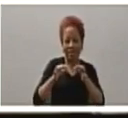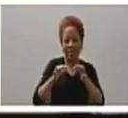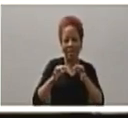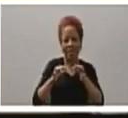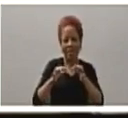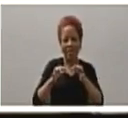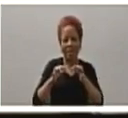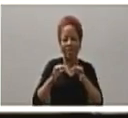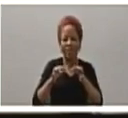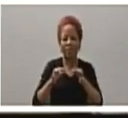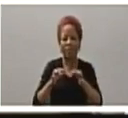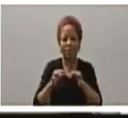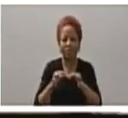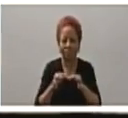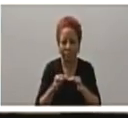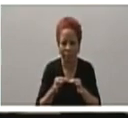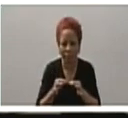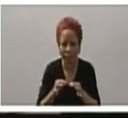life.